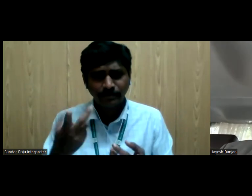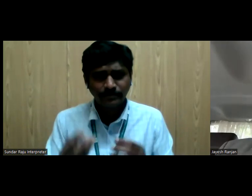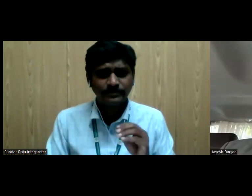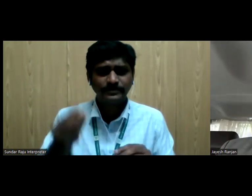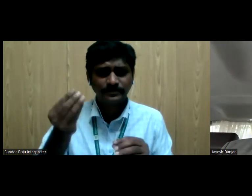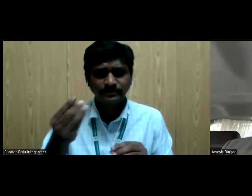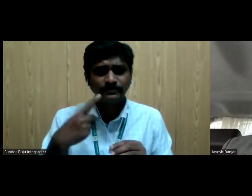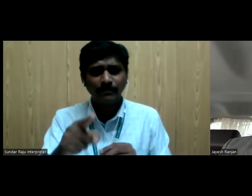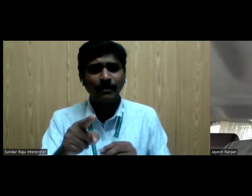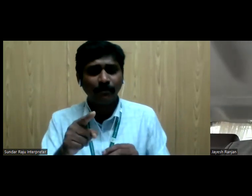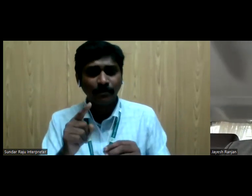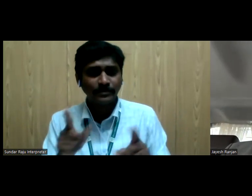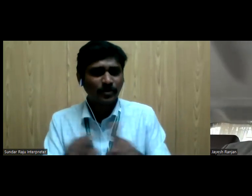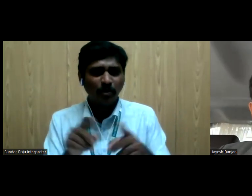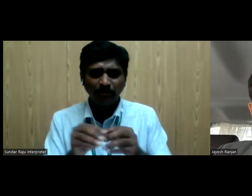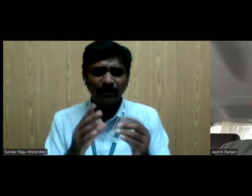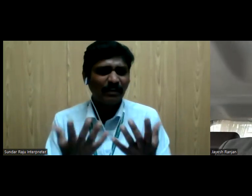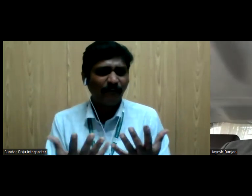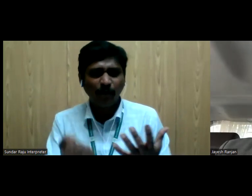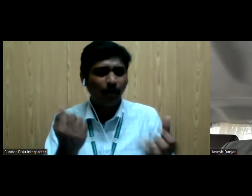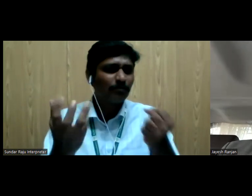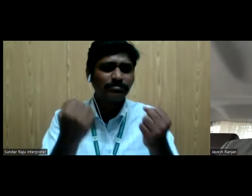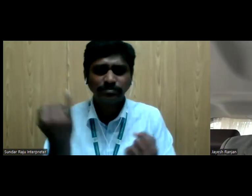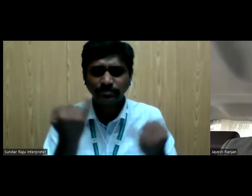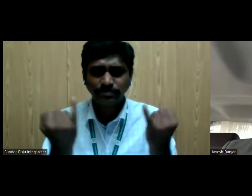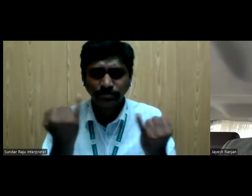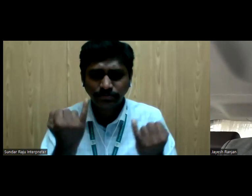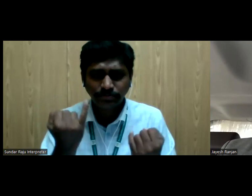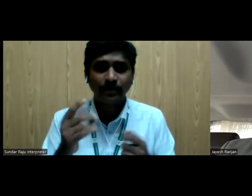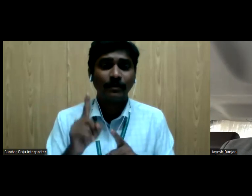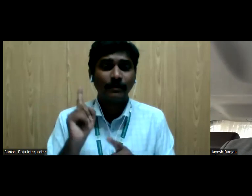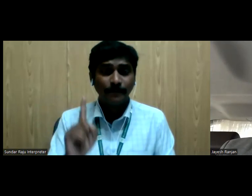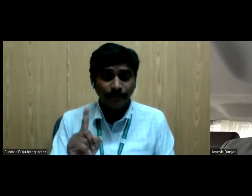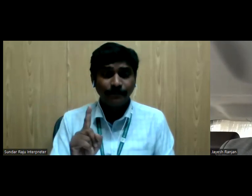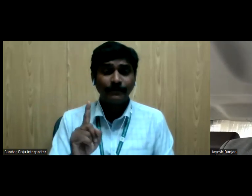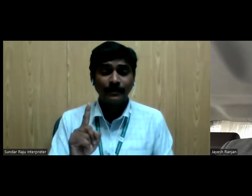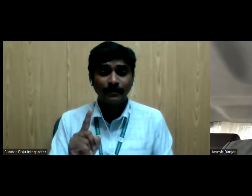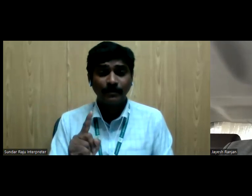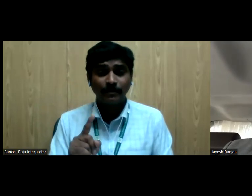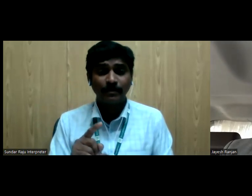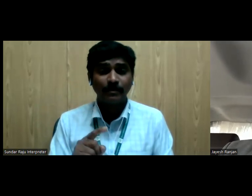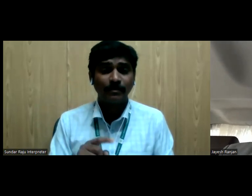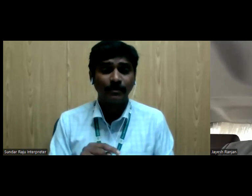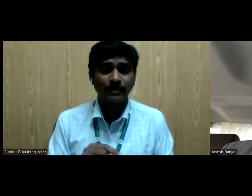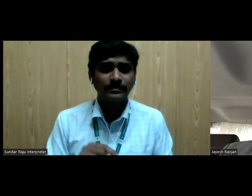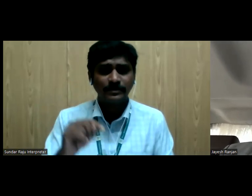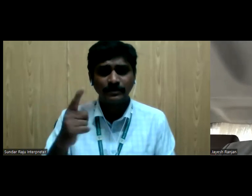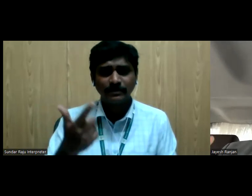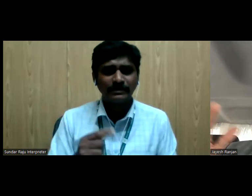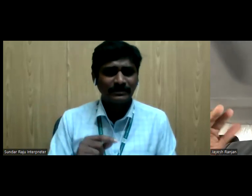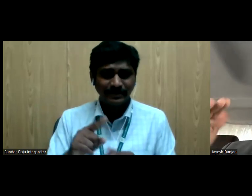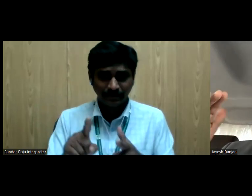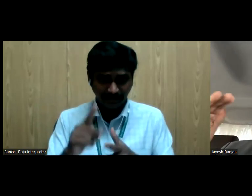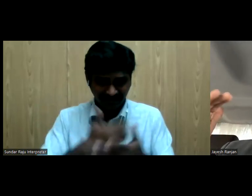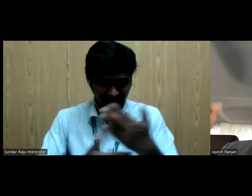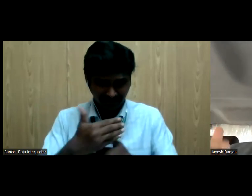still find them employment. But for persons with intellectual disabilities, there was very, very little scope, unless